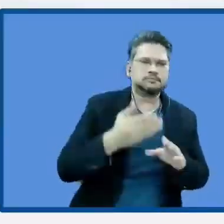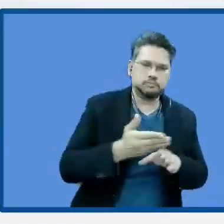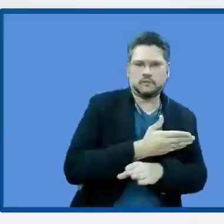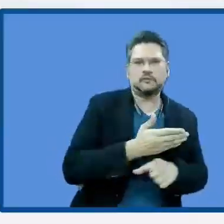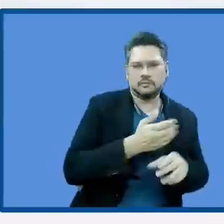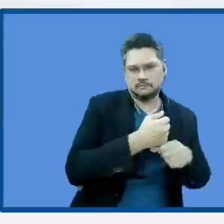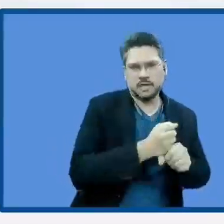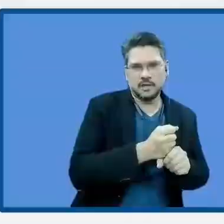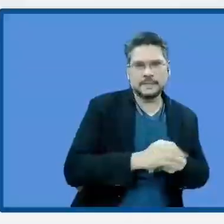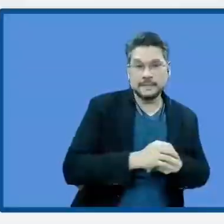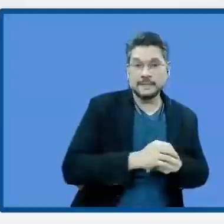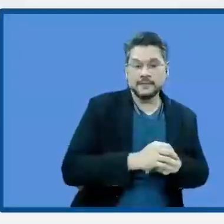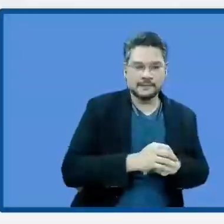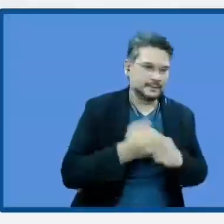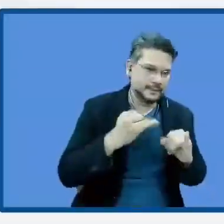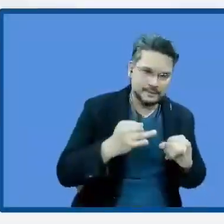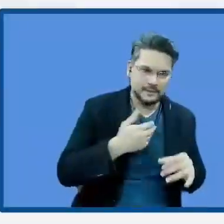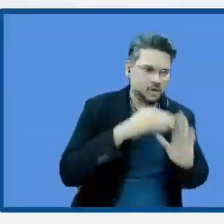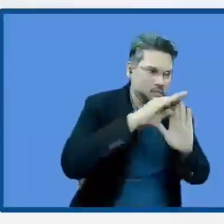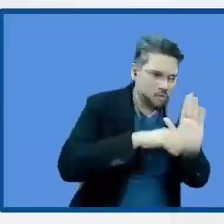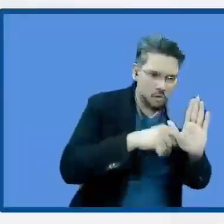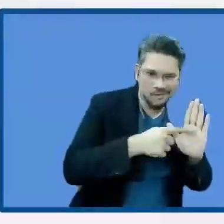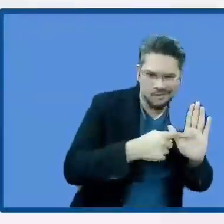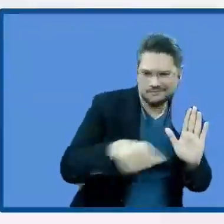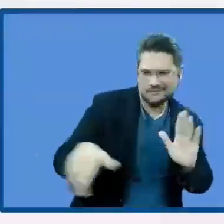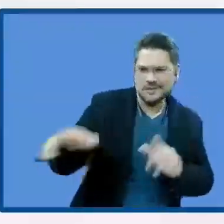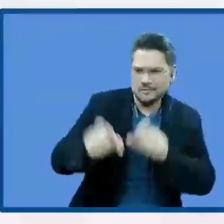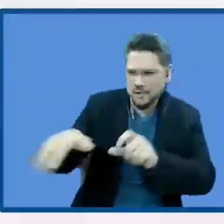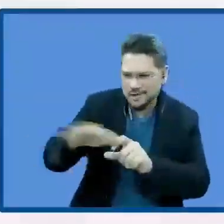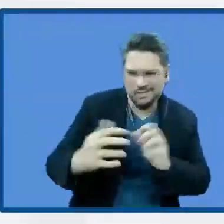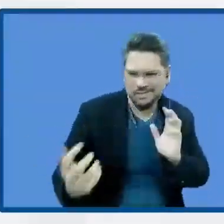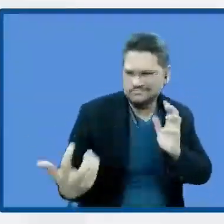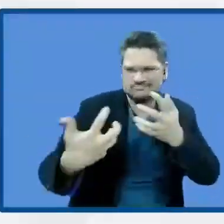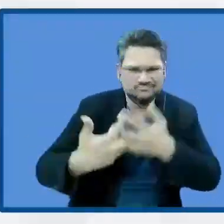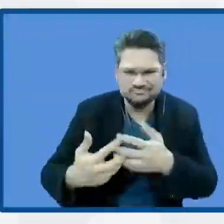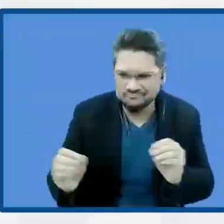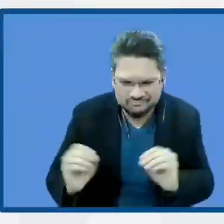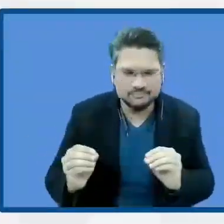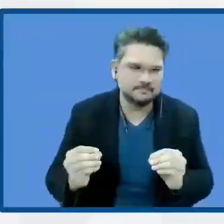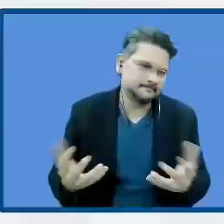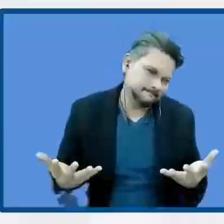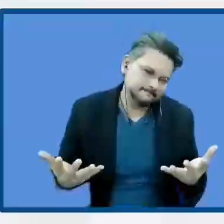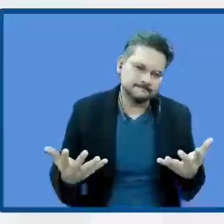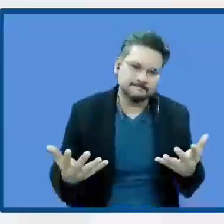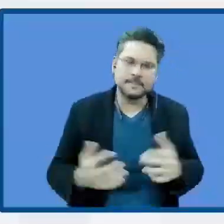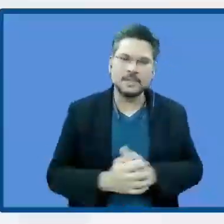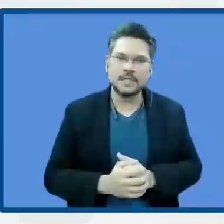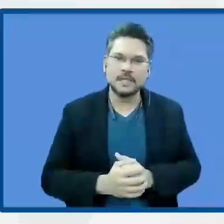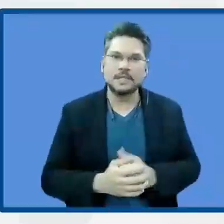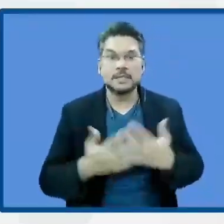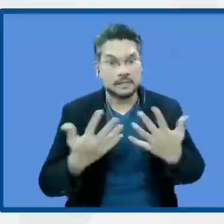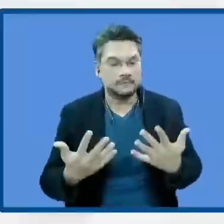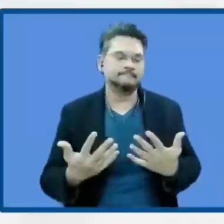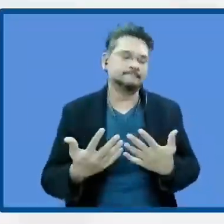is not oriented towards the needs of the population at large. So that is when I talk about integrating